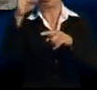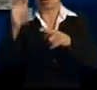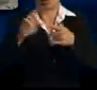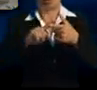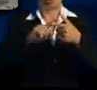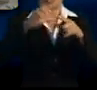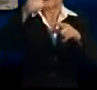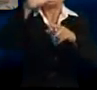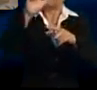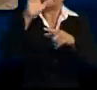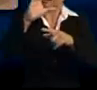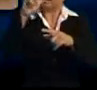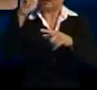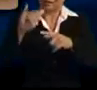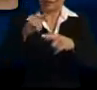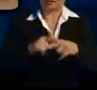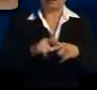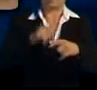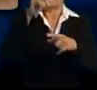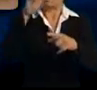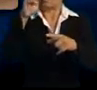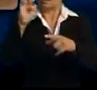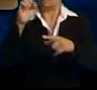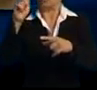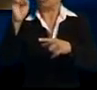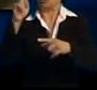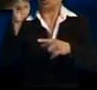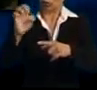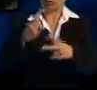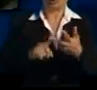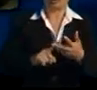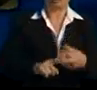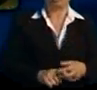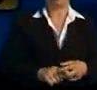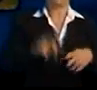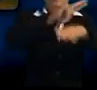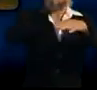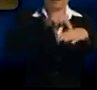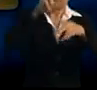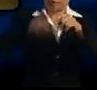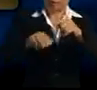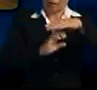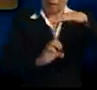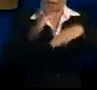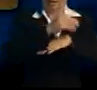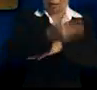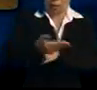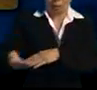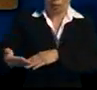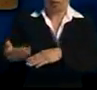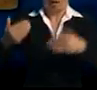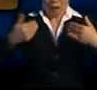clay, and limestone. The natural mineral elements and compounds